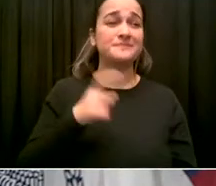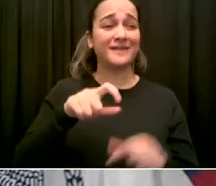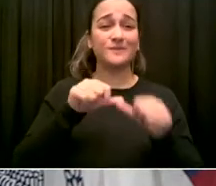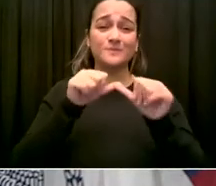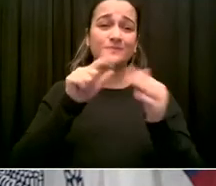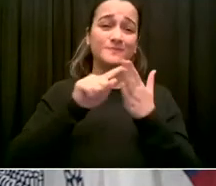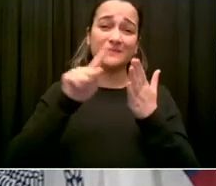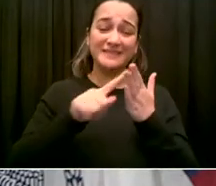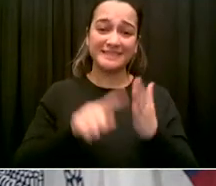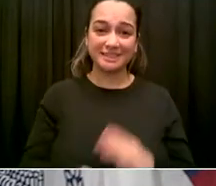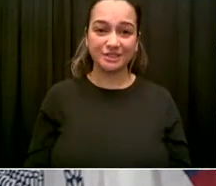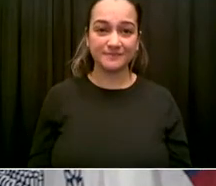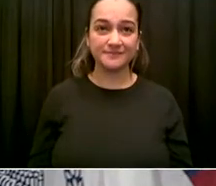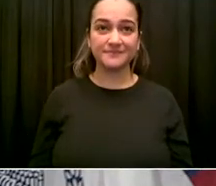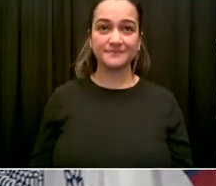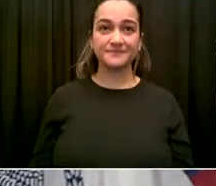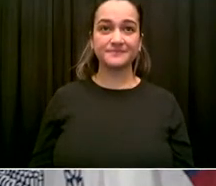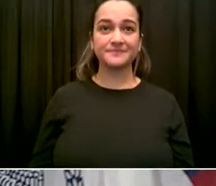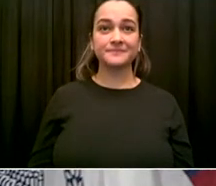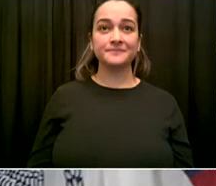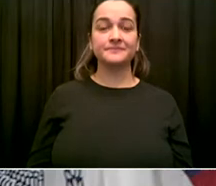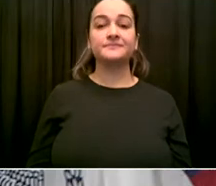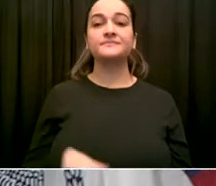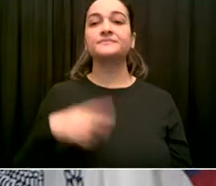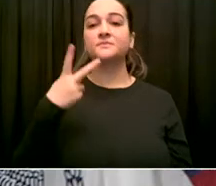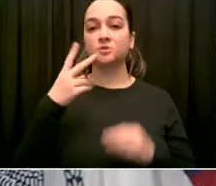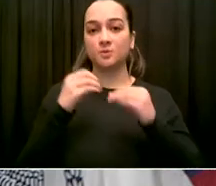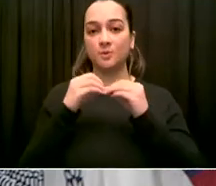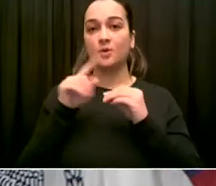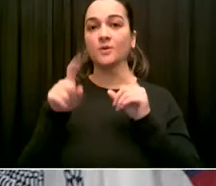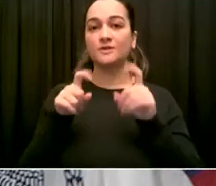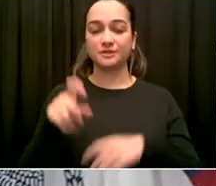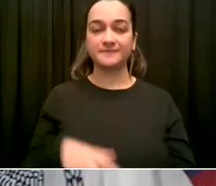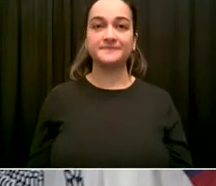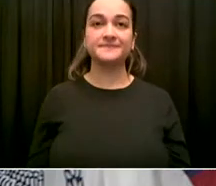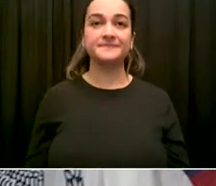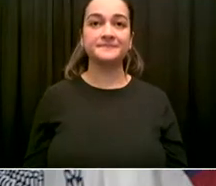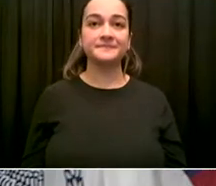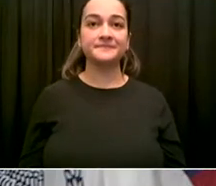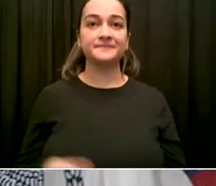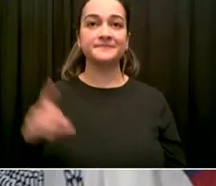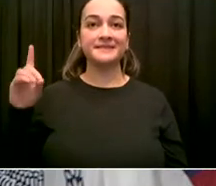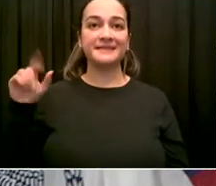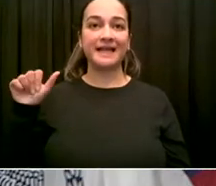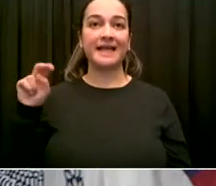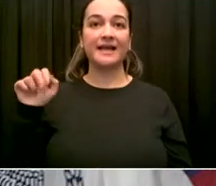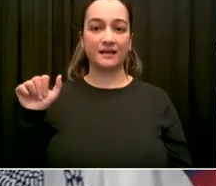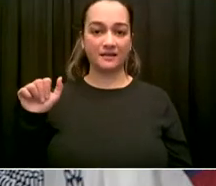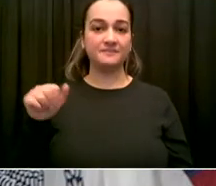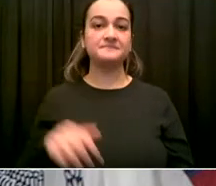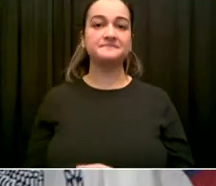from the New York Times. Hi, Mr. Mayor. Some, if not